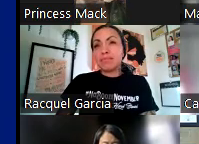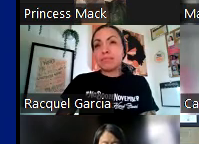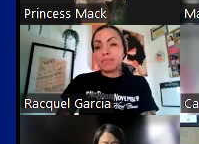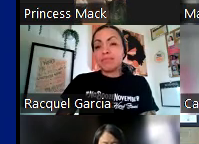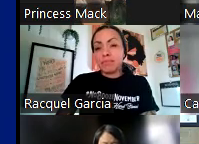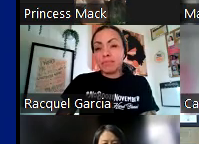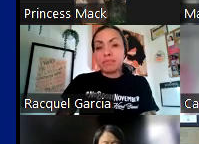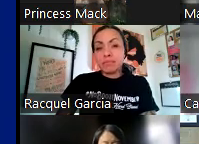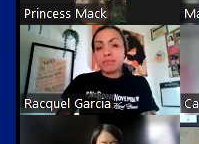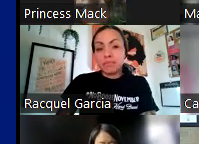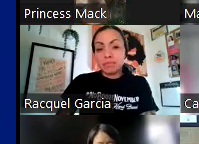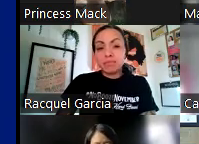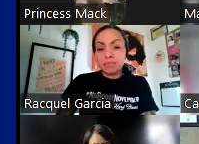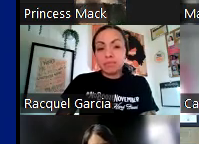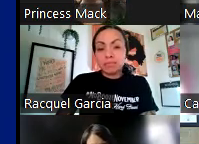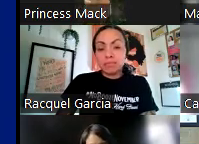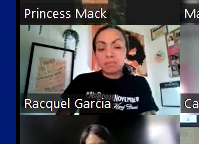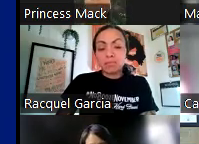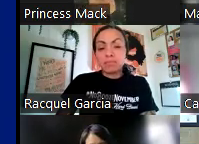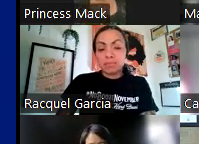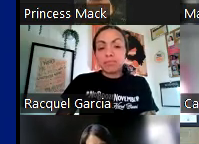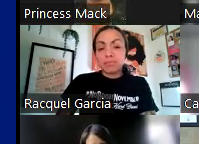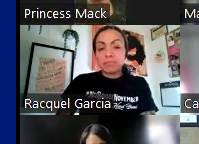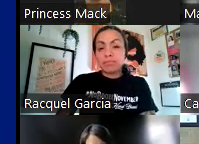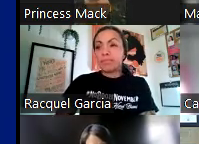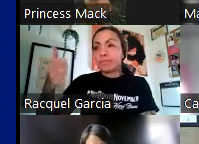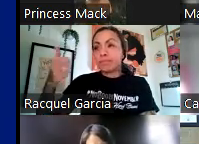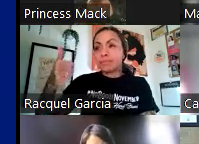from last month on our pre-homework that we were supposed to do?